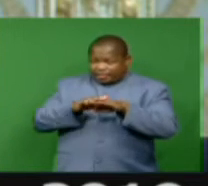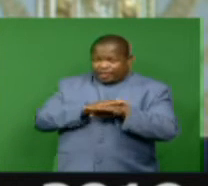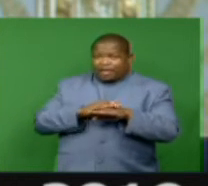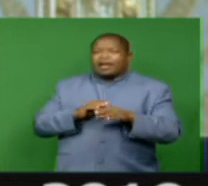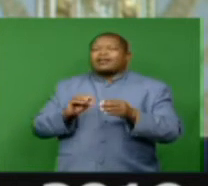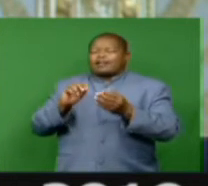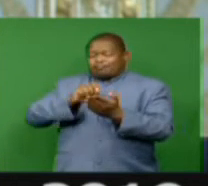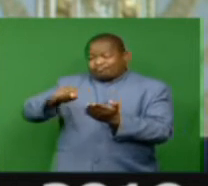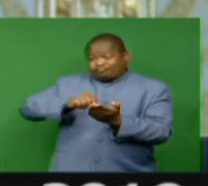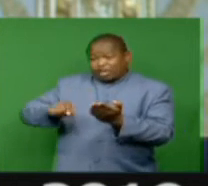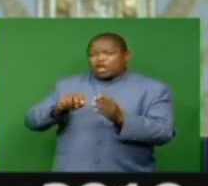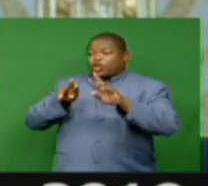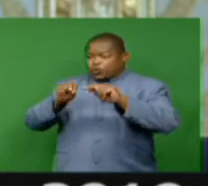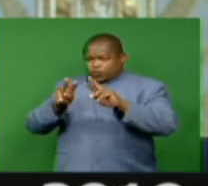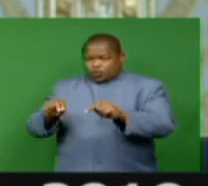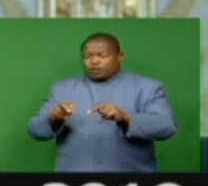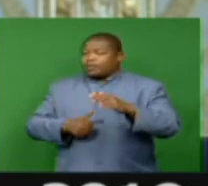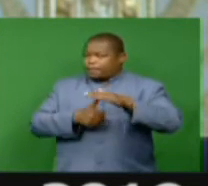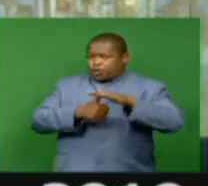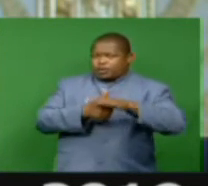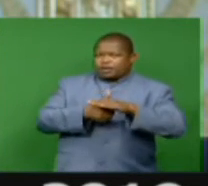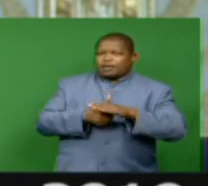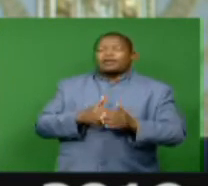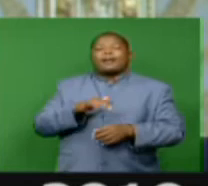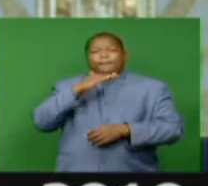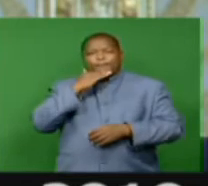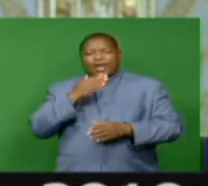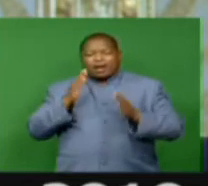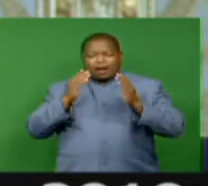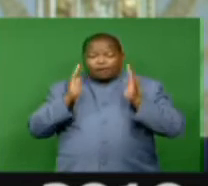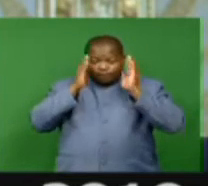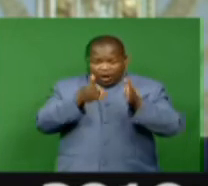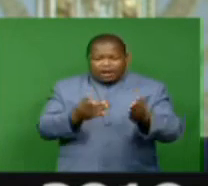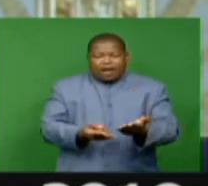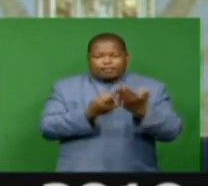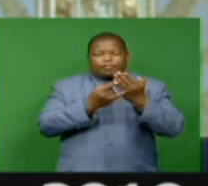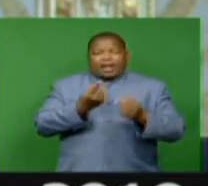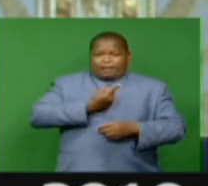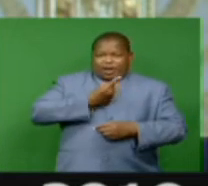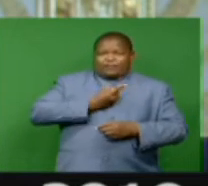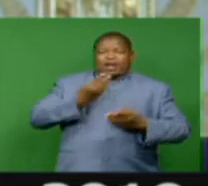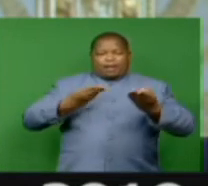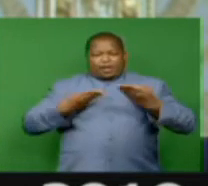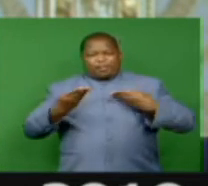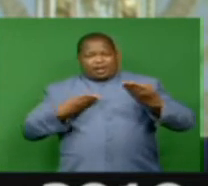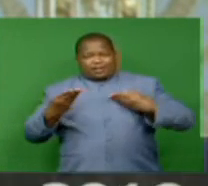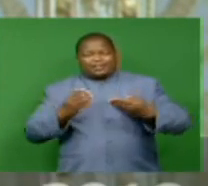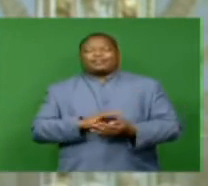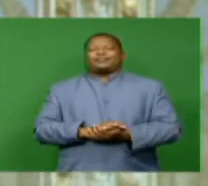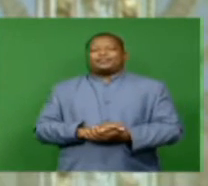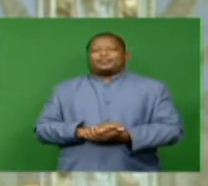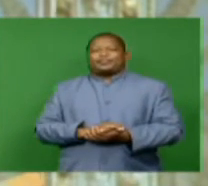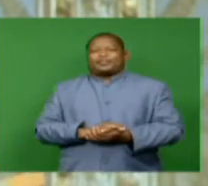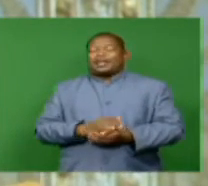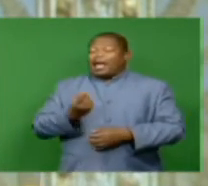the participation of the private sector. For our private sector to capture the value